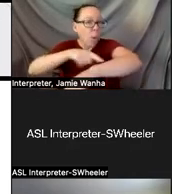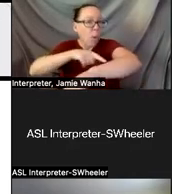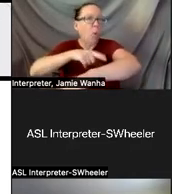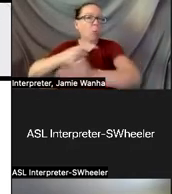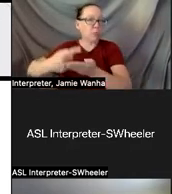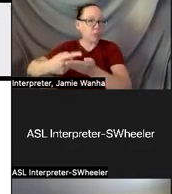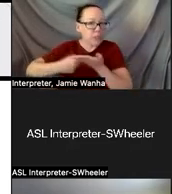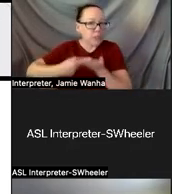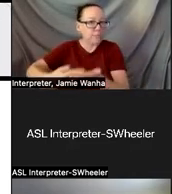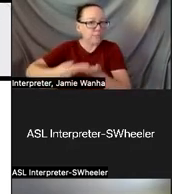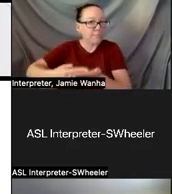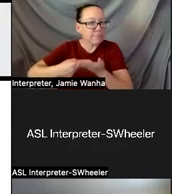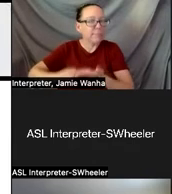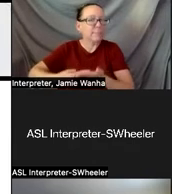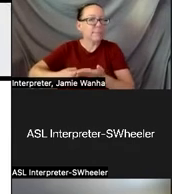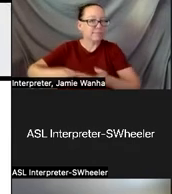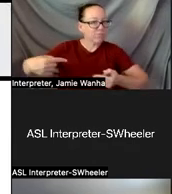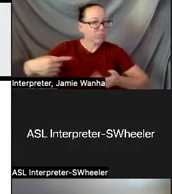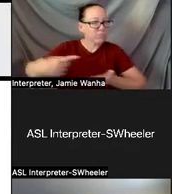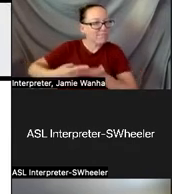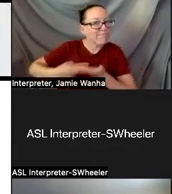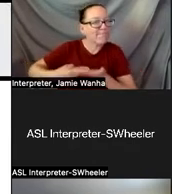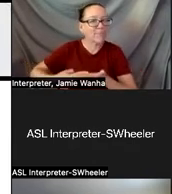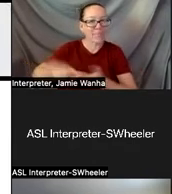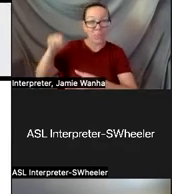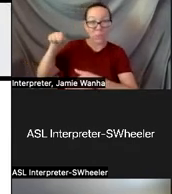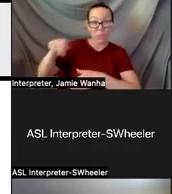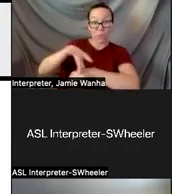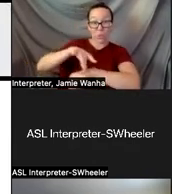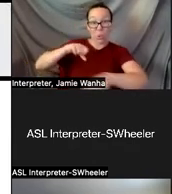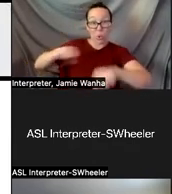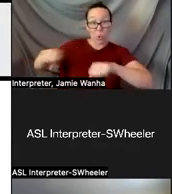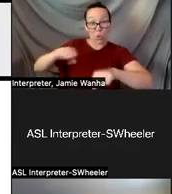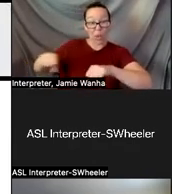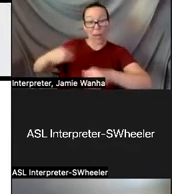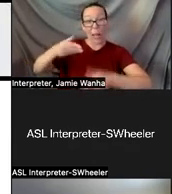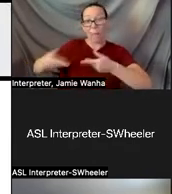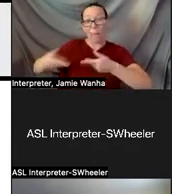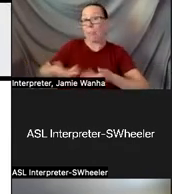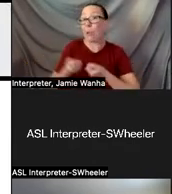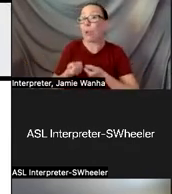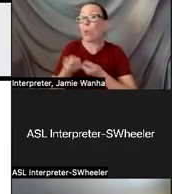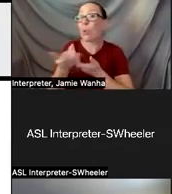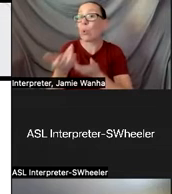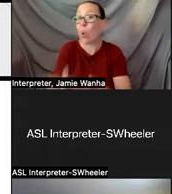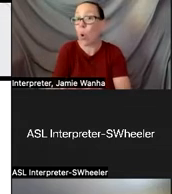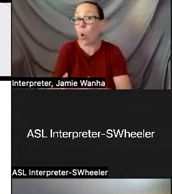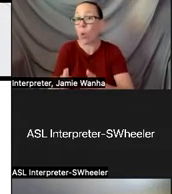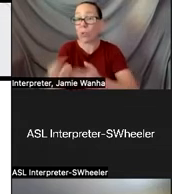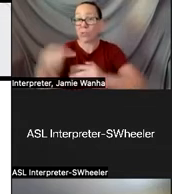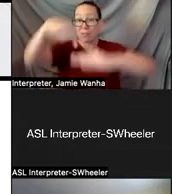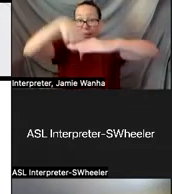earthquake, for example, may cause a submarine landslide in front of the San Diego